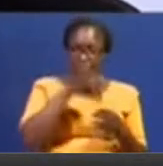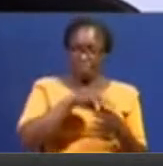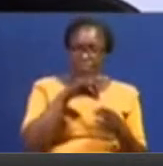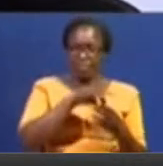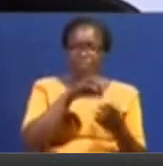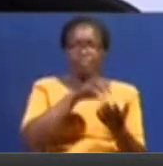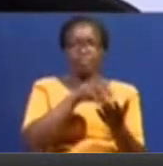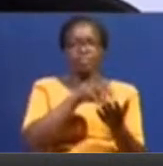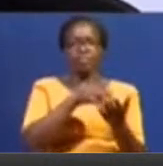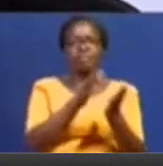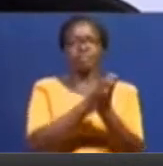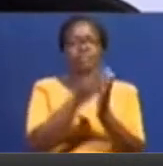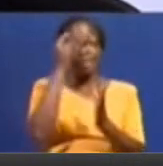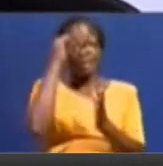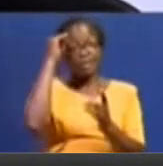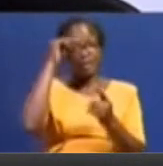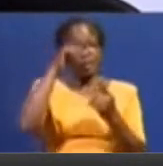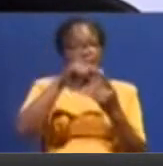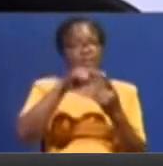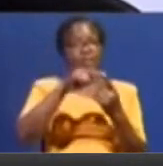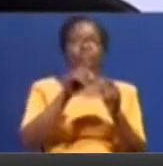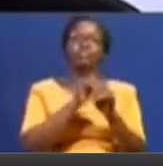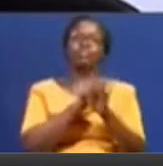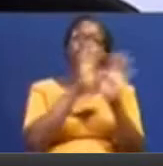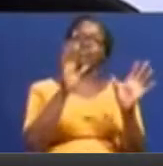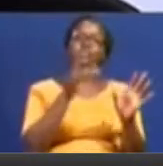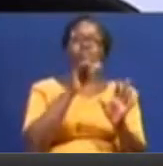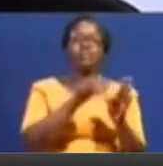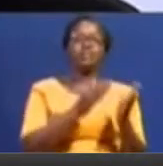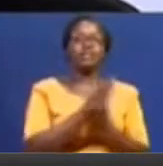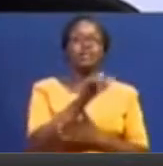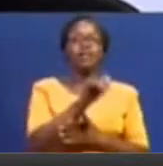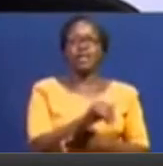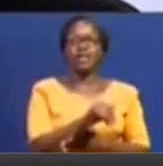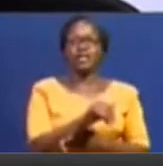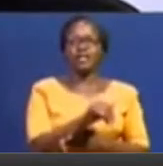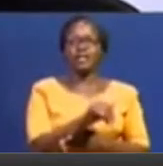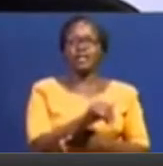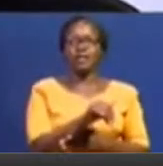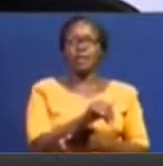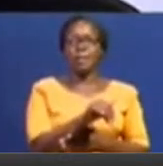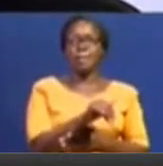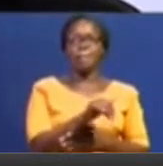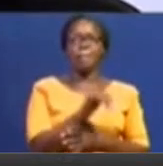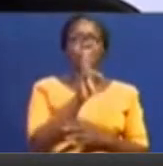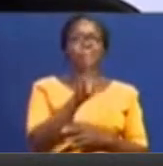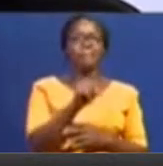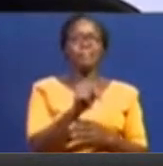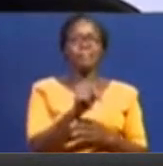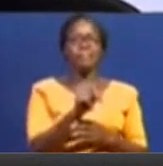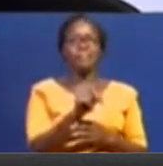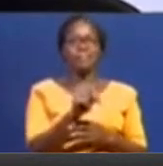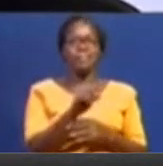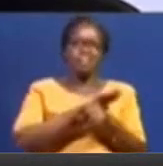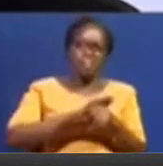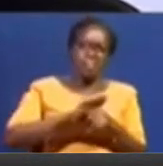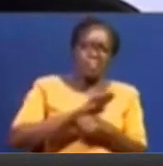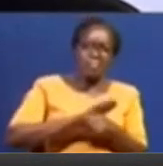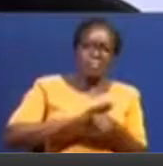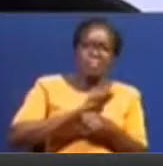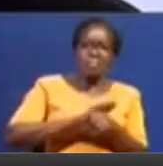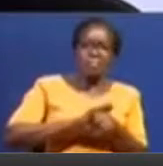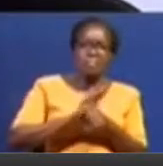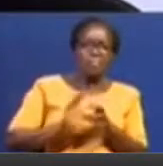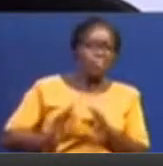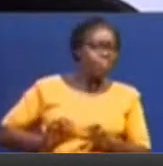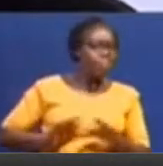And I think the intention to that was very clear, so that to ensure that there is no many people in